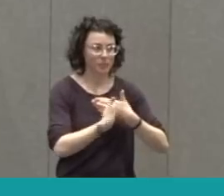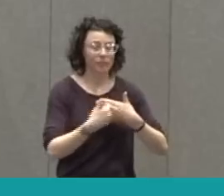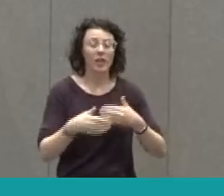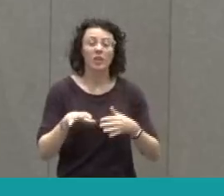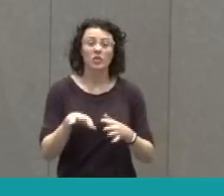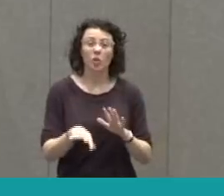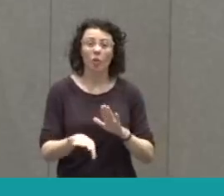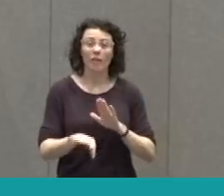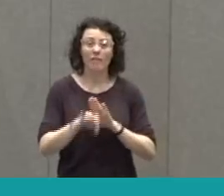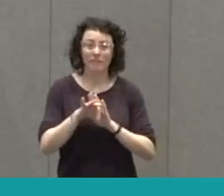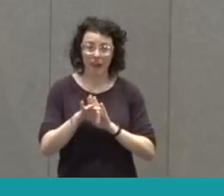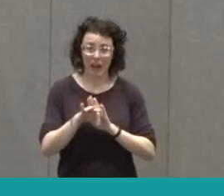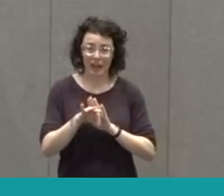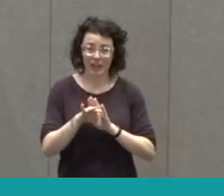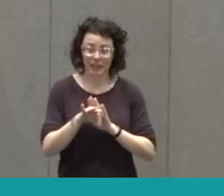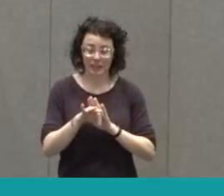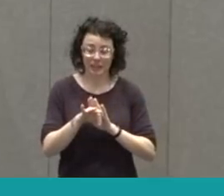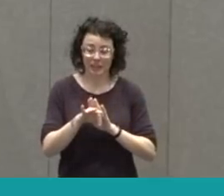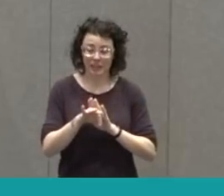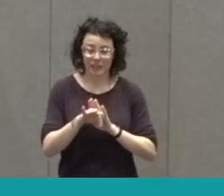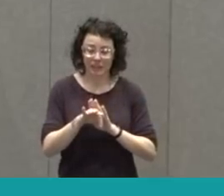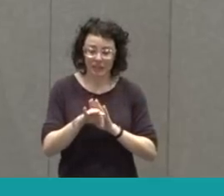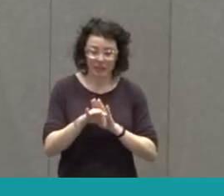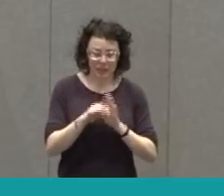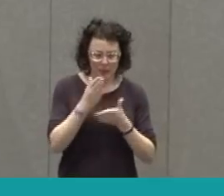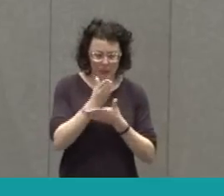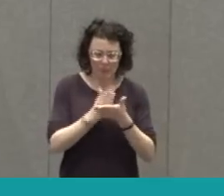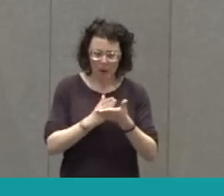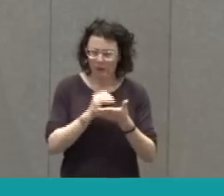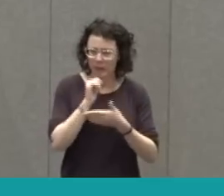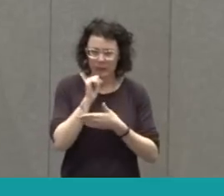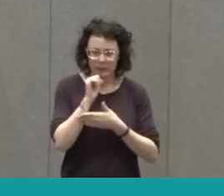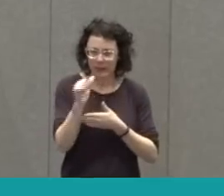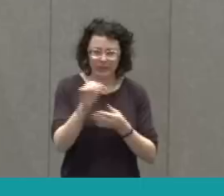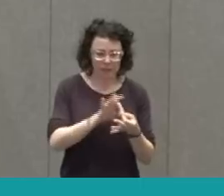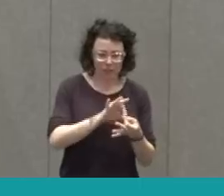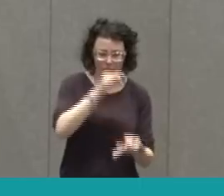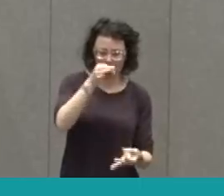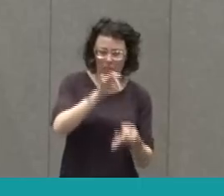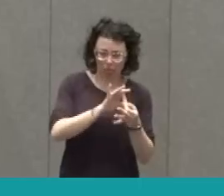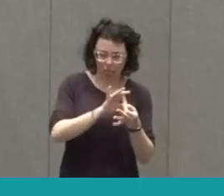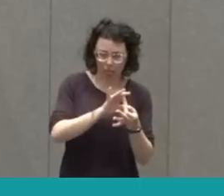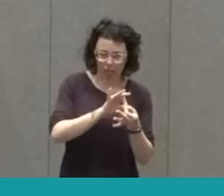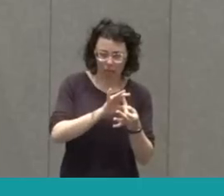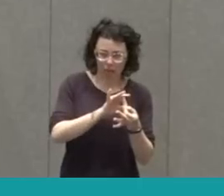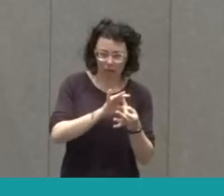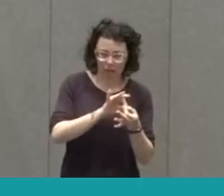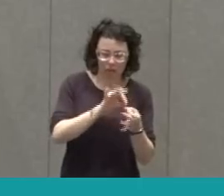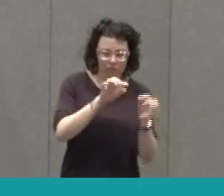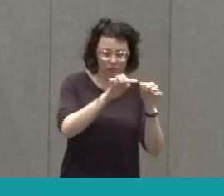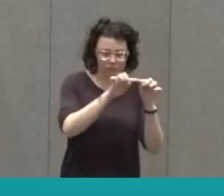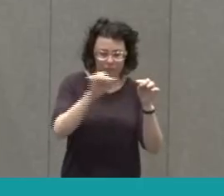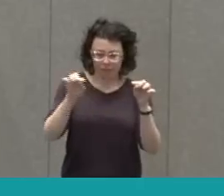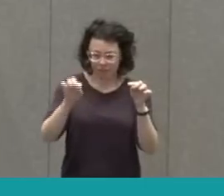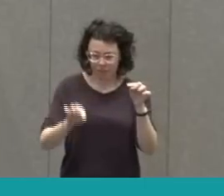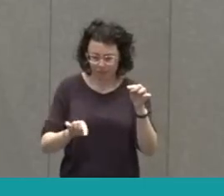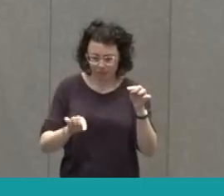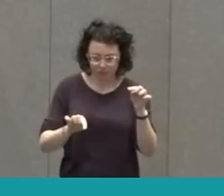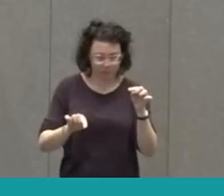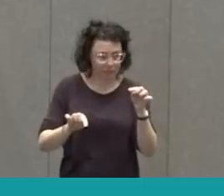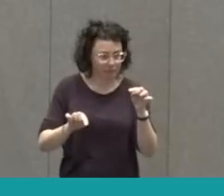areas and you fold it down in a little triangle. That ends up, when you unfold it, gives you